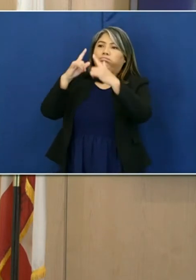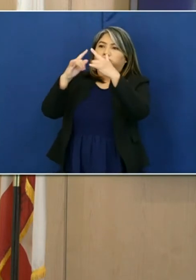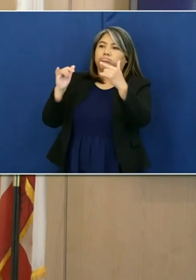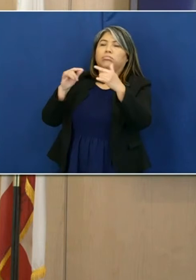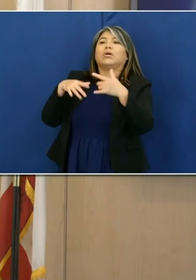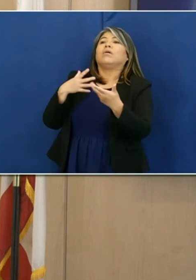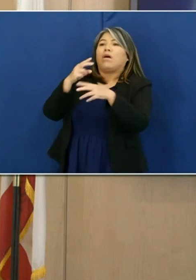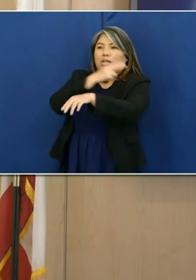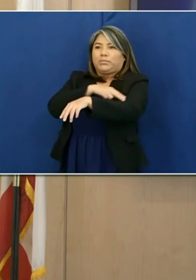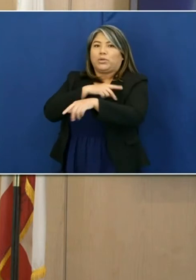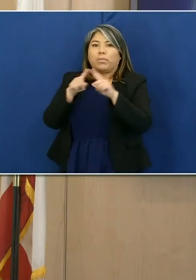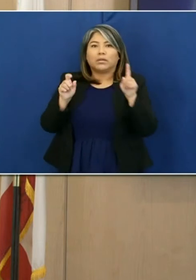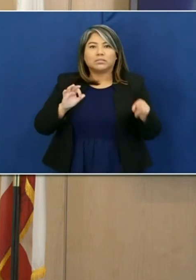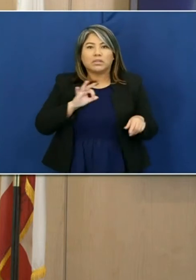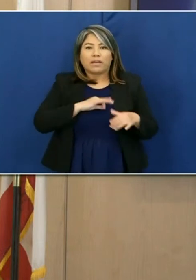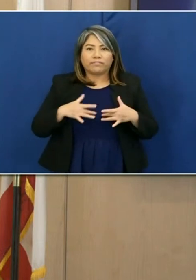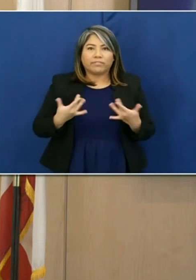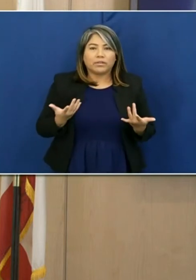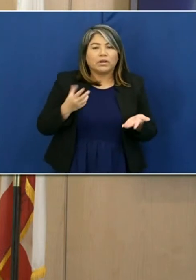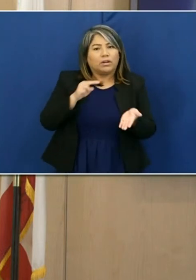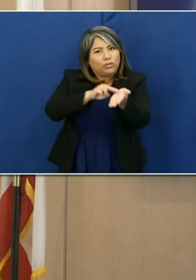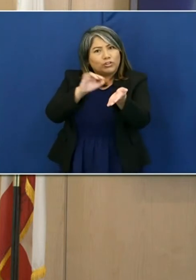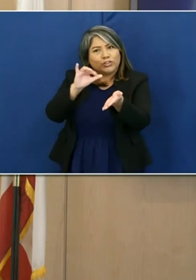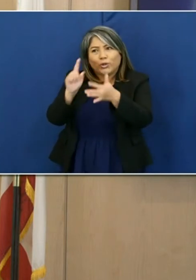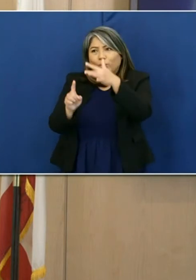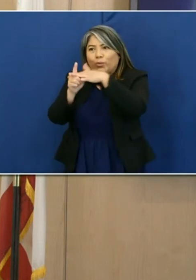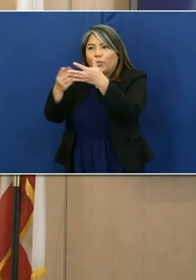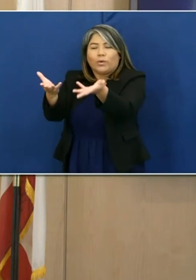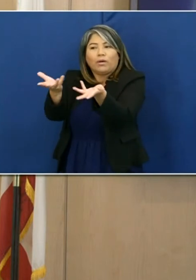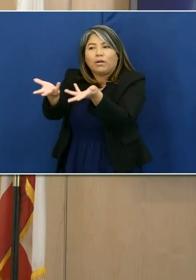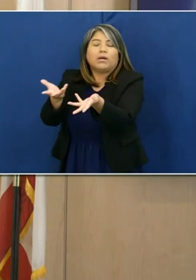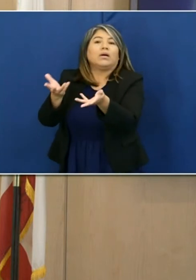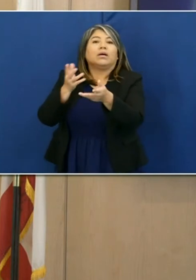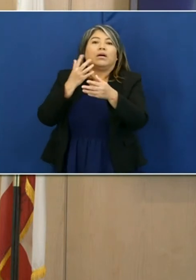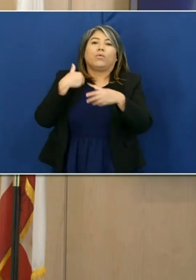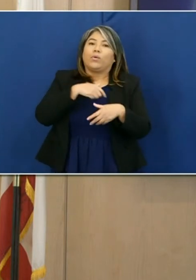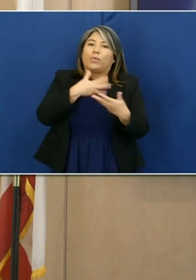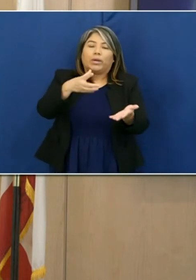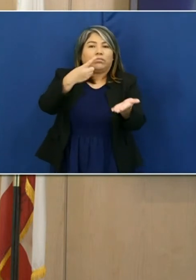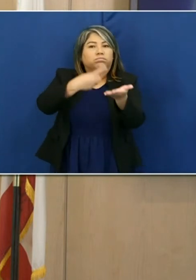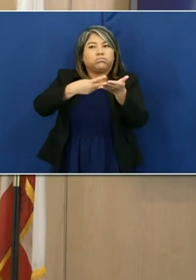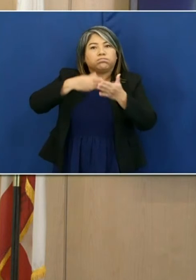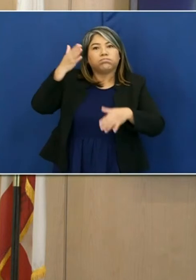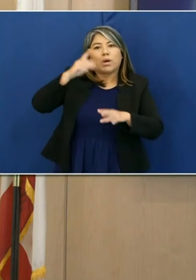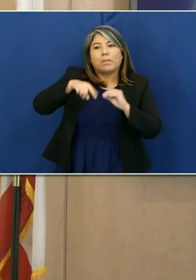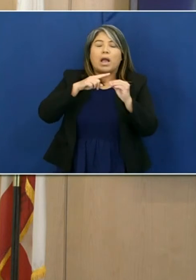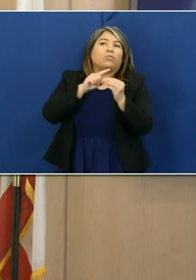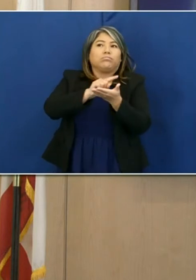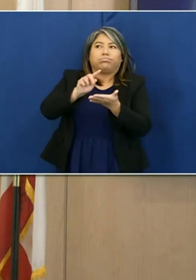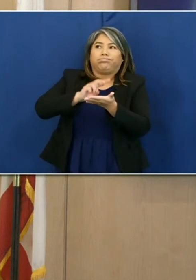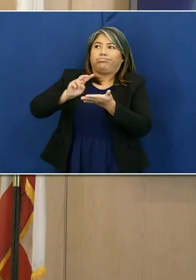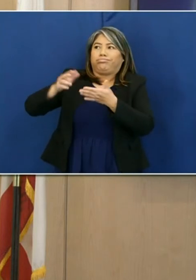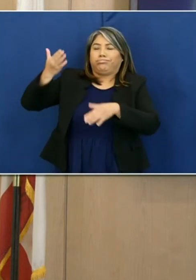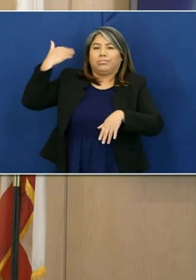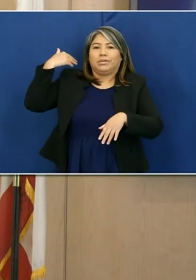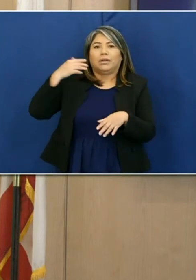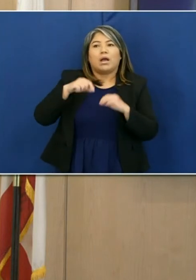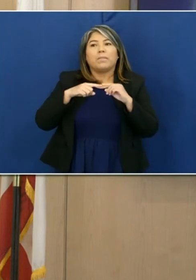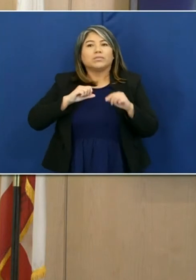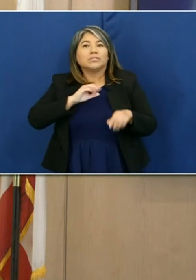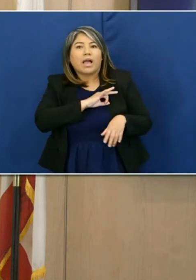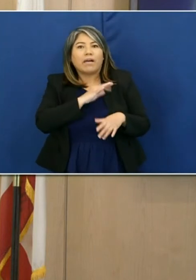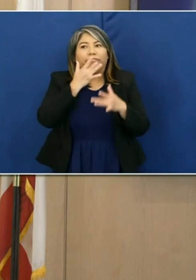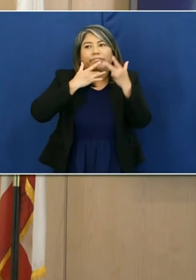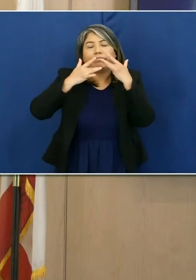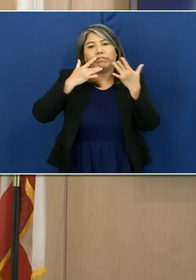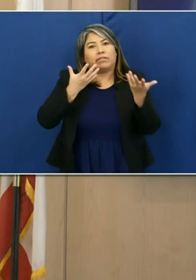pop-up nurse. And we've talked for weeks on end about the significant challenges around staffing and the impact that this has had on healthcare